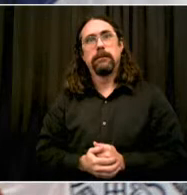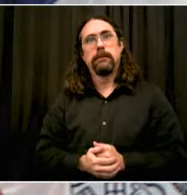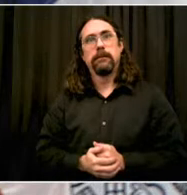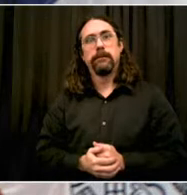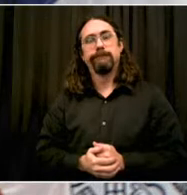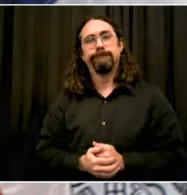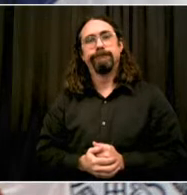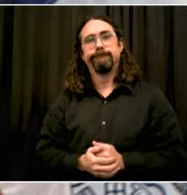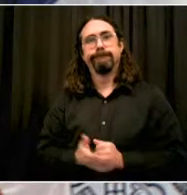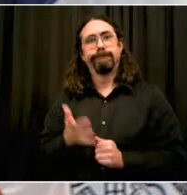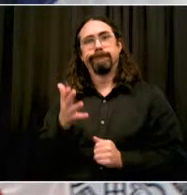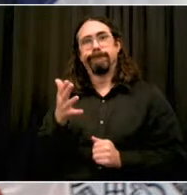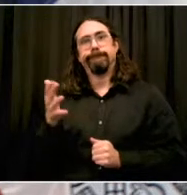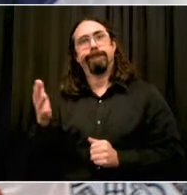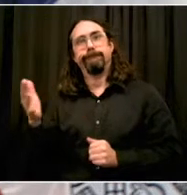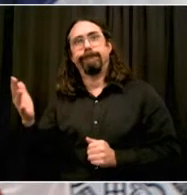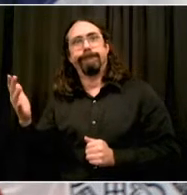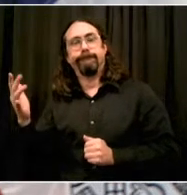week. So